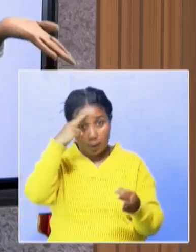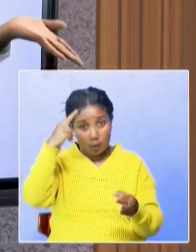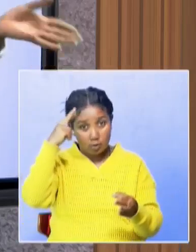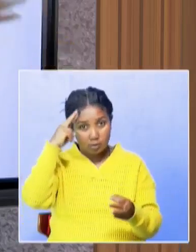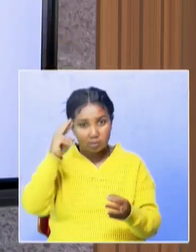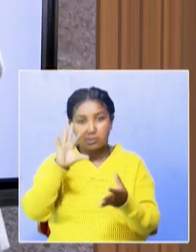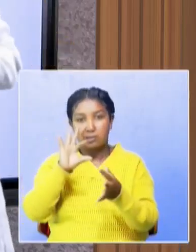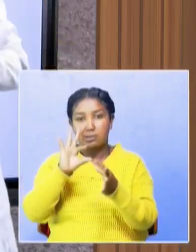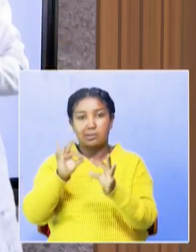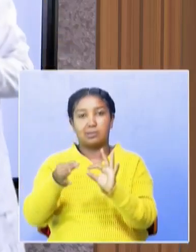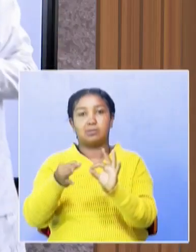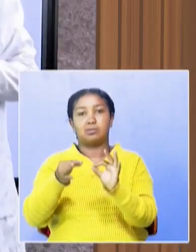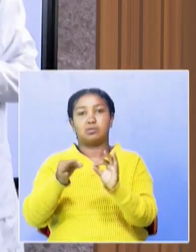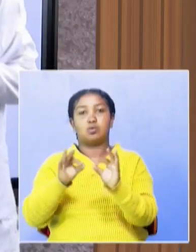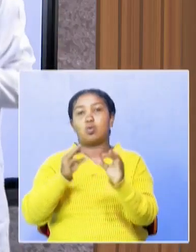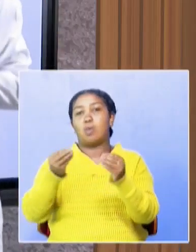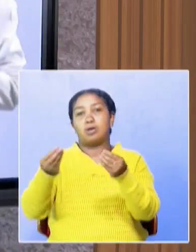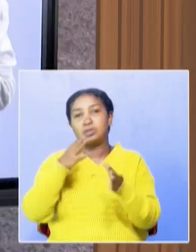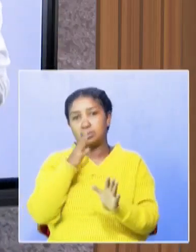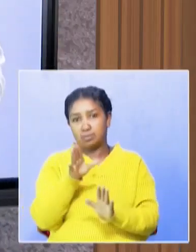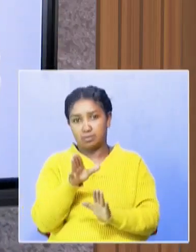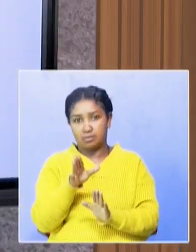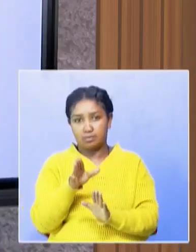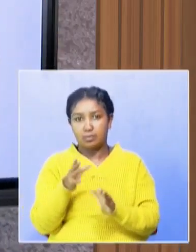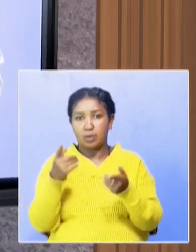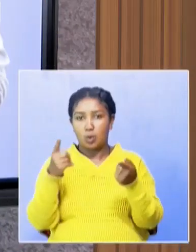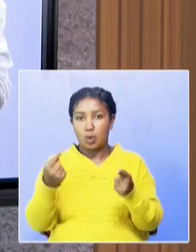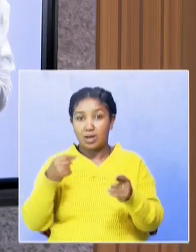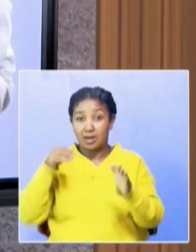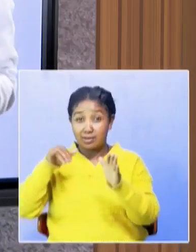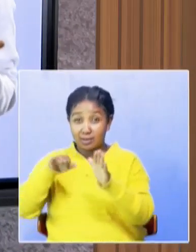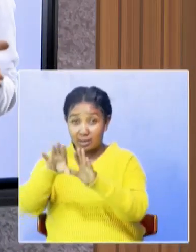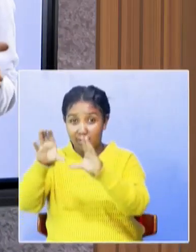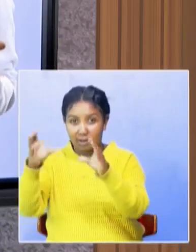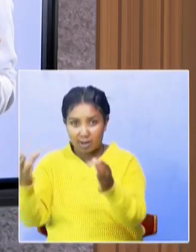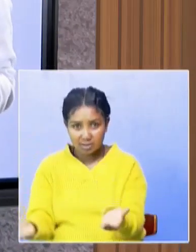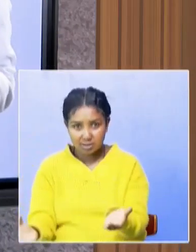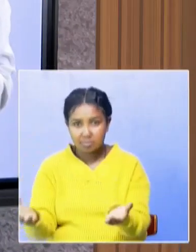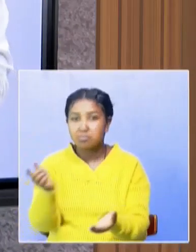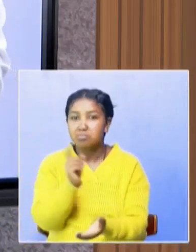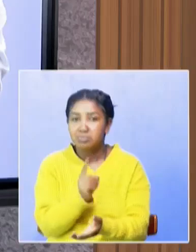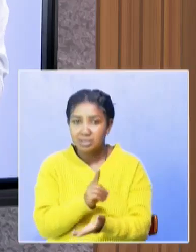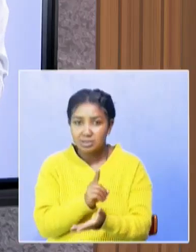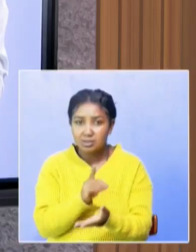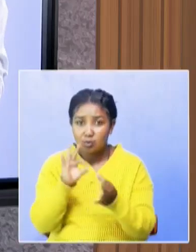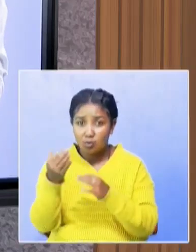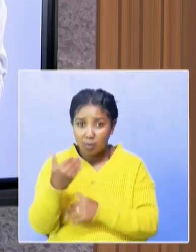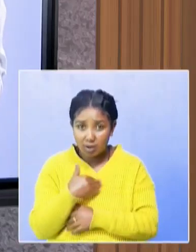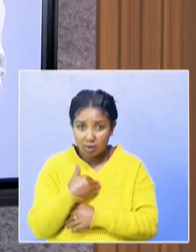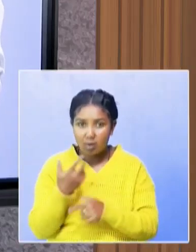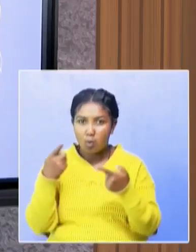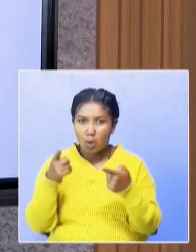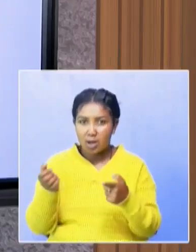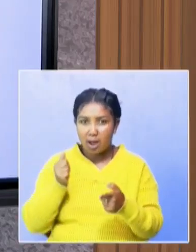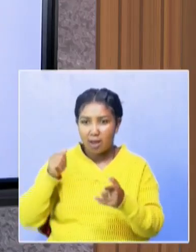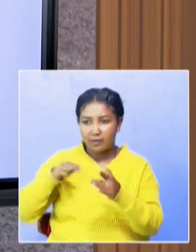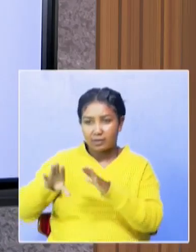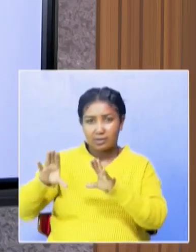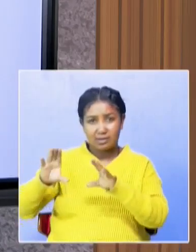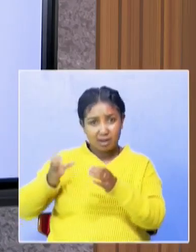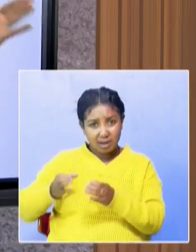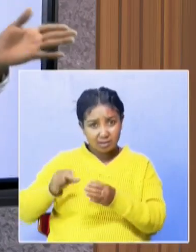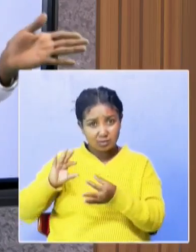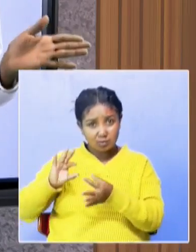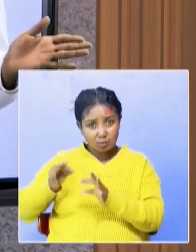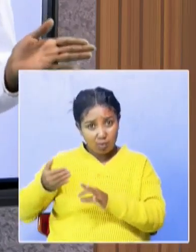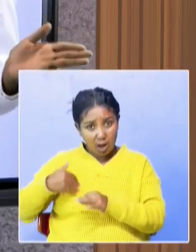may not give us complete thought. When I entered the class, is it something complete?